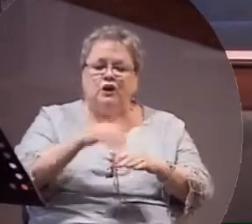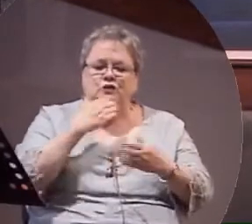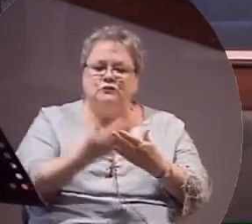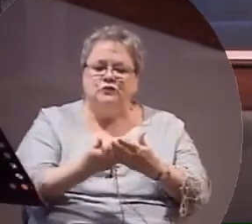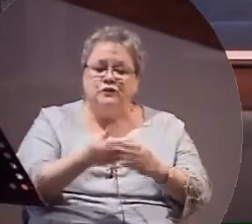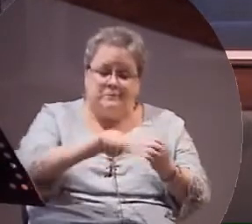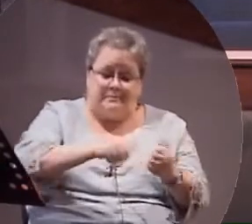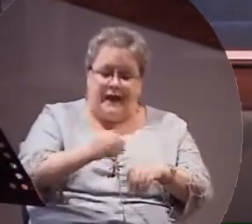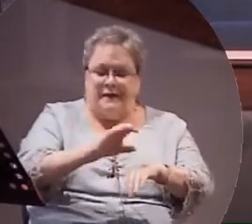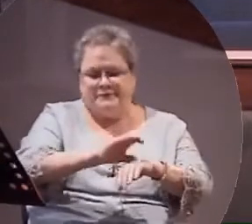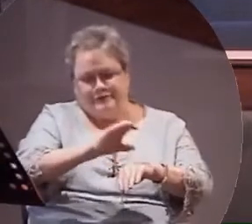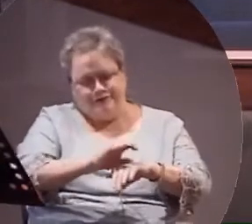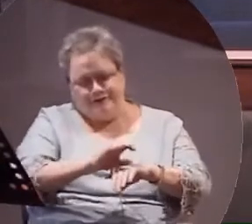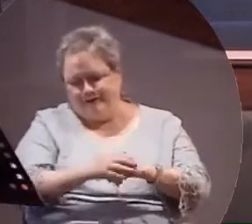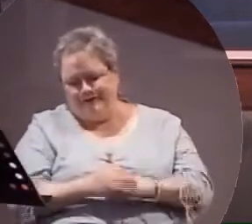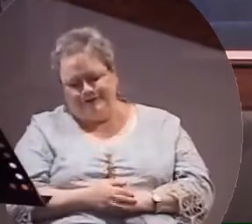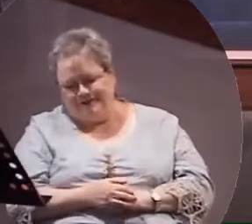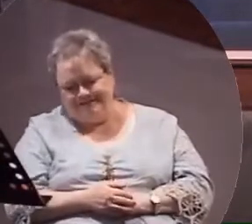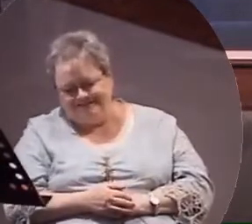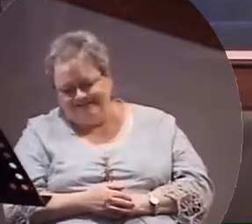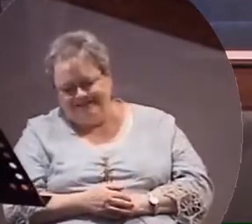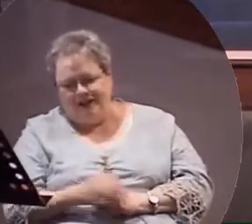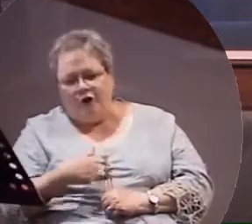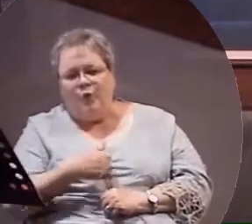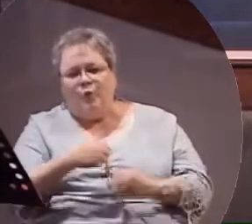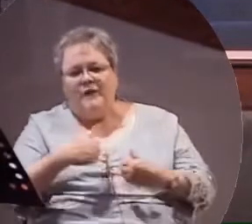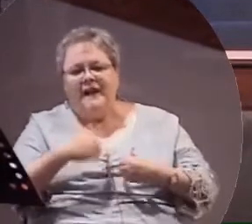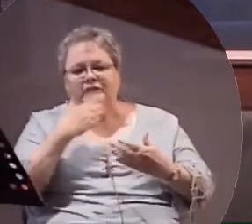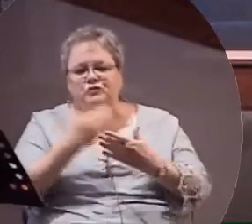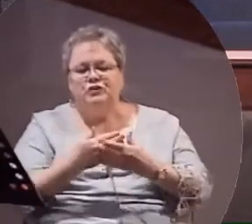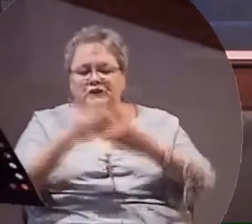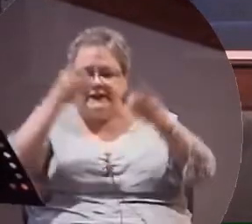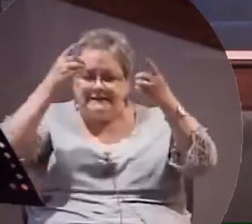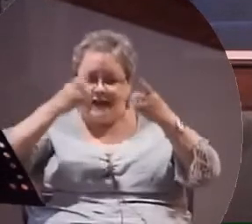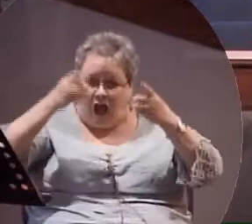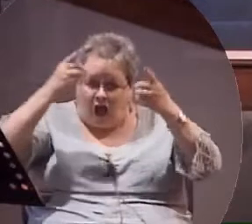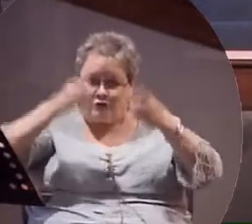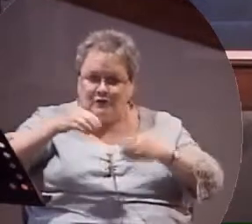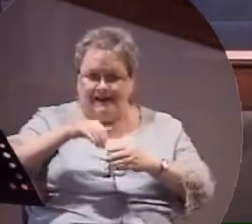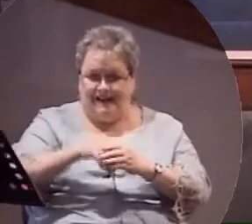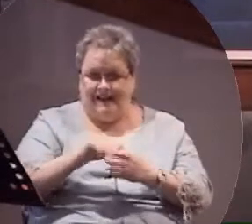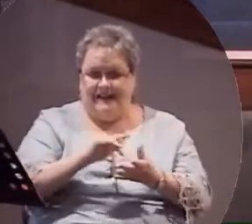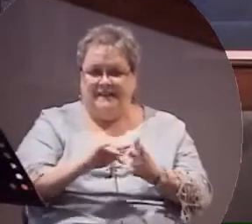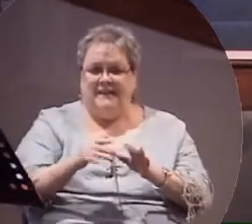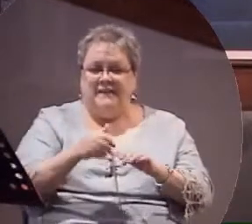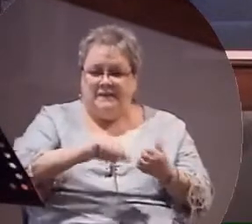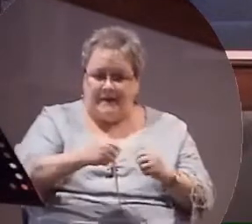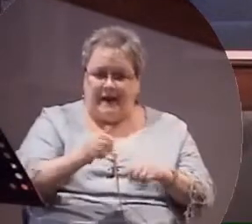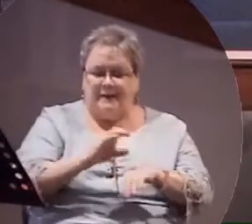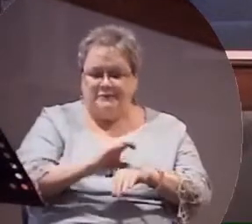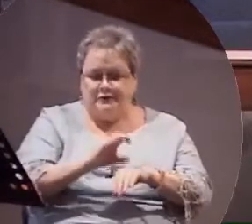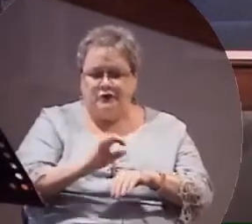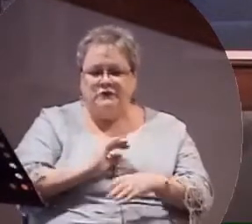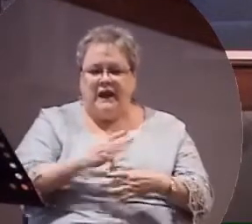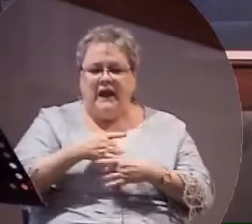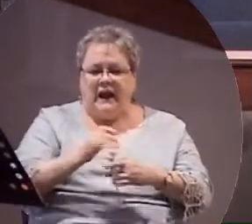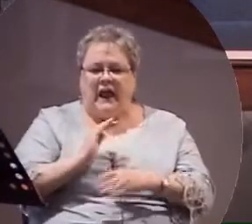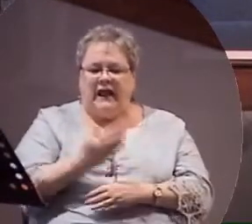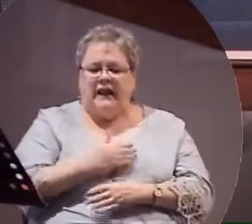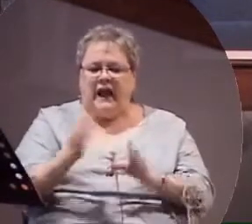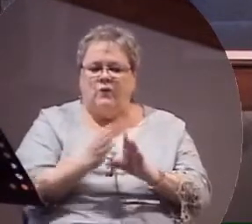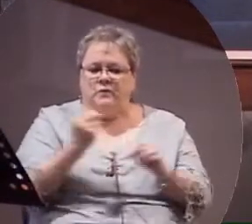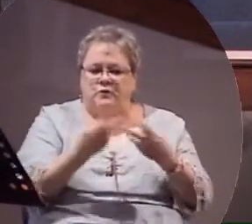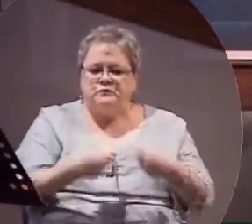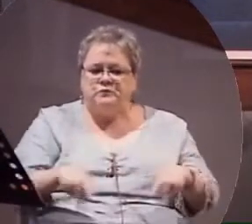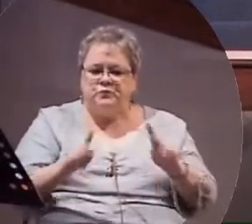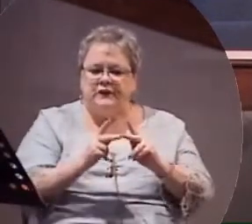You can't get no better doctrine than you find in the Baptist church. I like one of our most precious doctrine in the